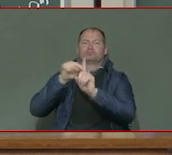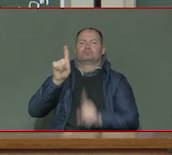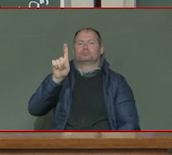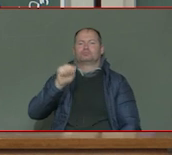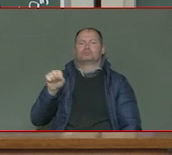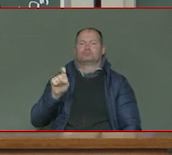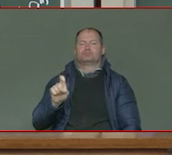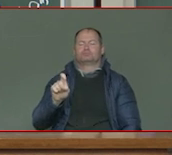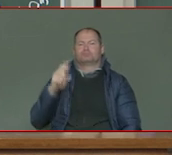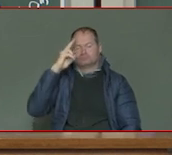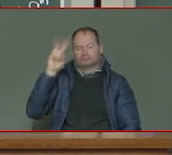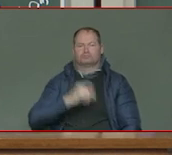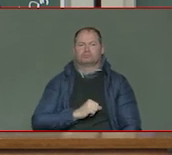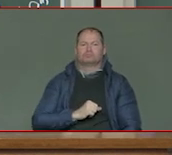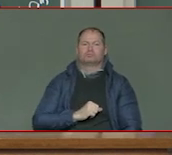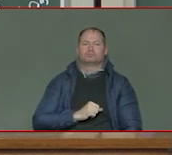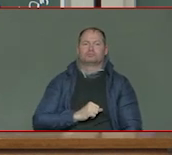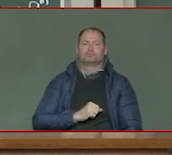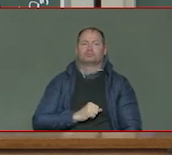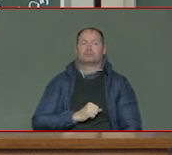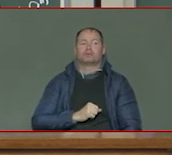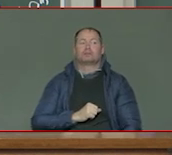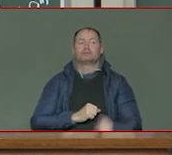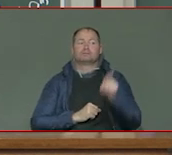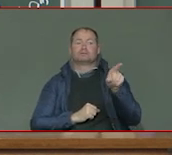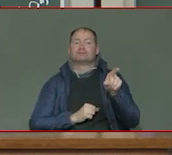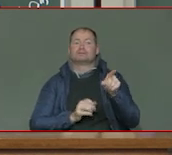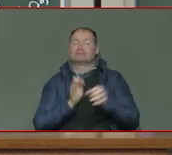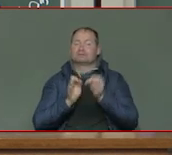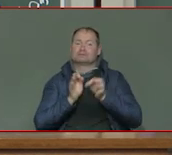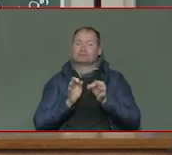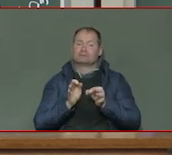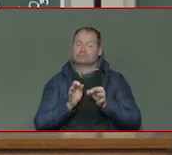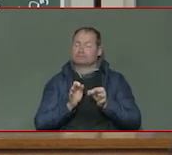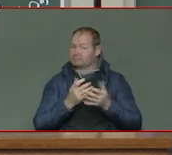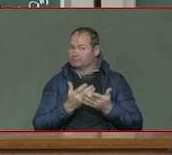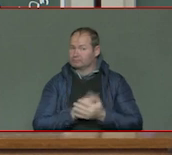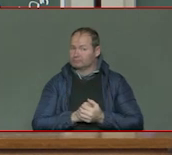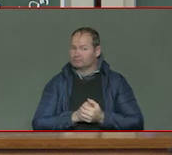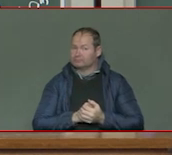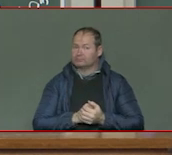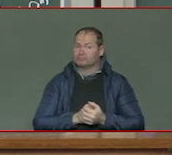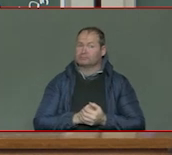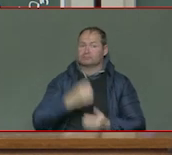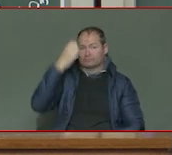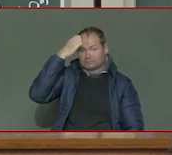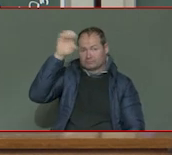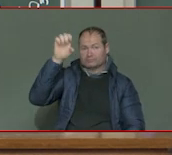over x squared. Now that lady that asked me to explain it, do you understand? The exponent is